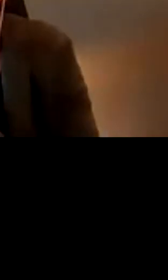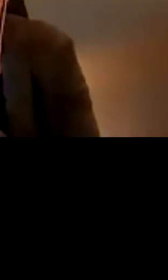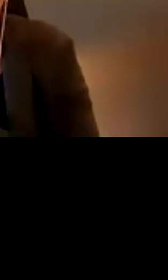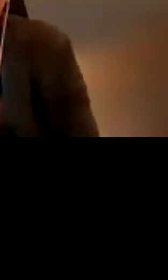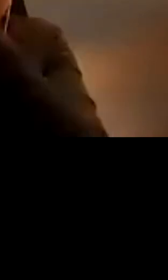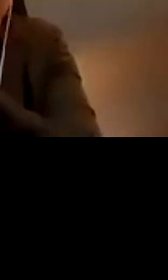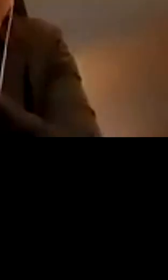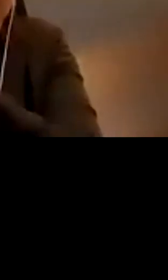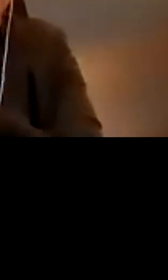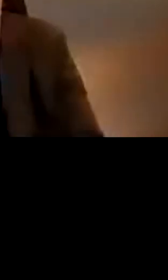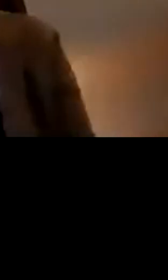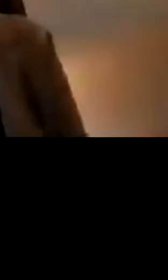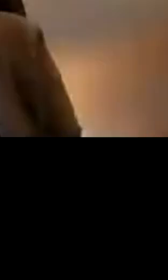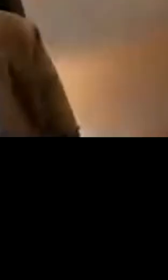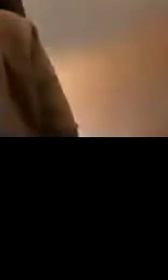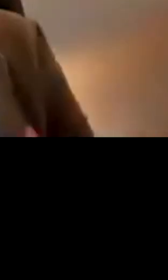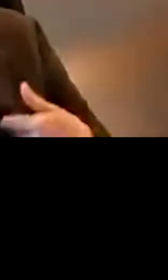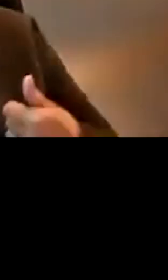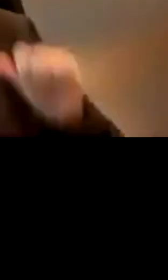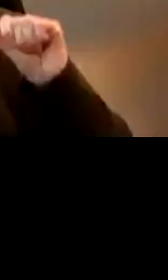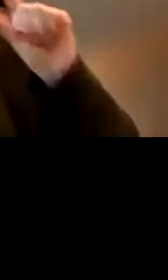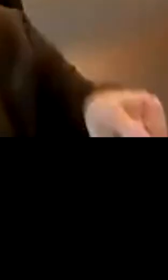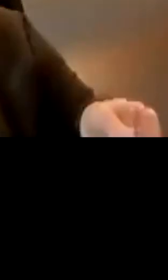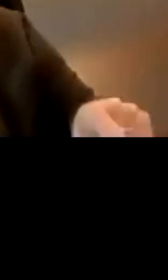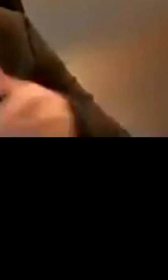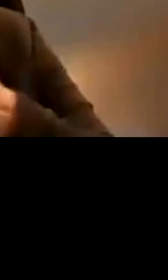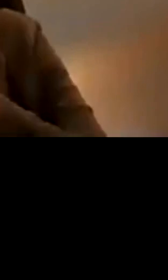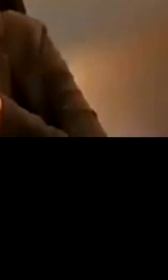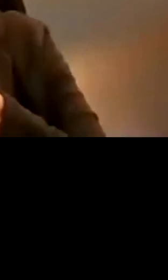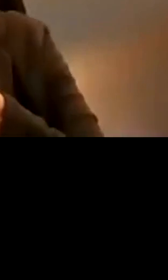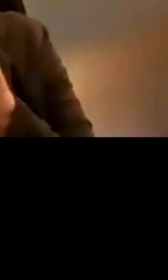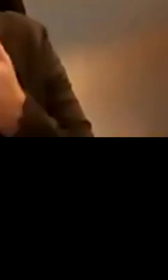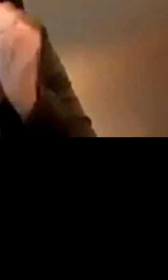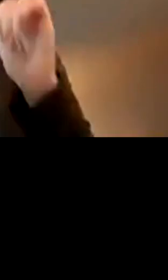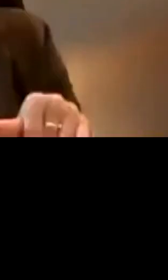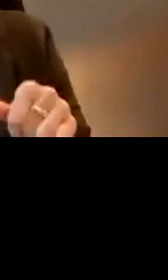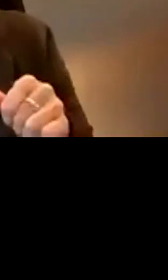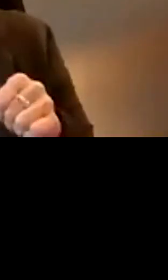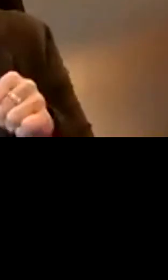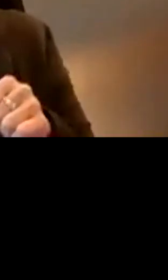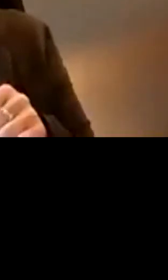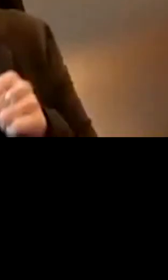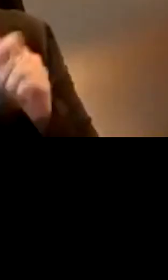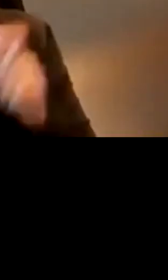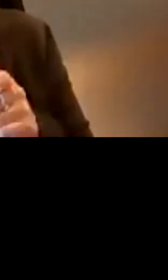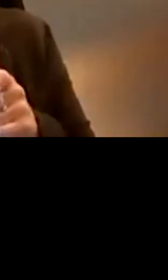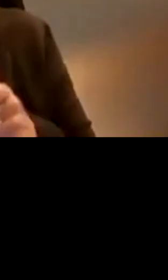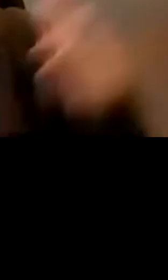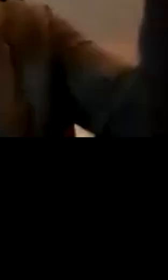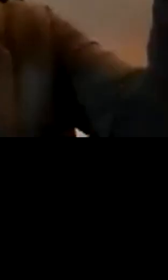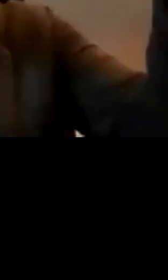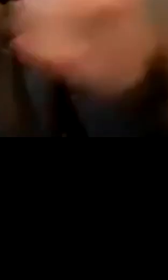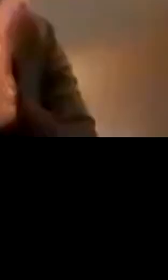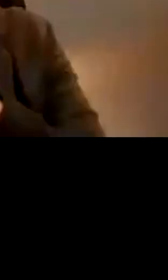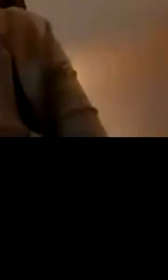at exactly that question. How can we take a scaling up approach to an evidence-based practice,